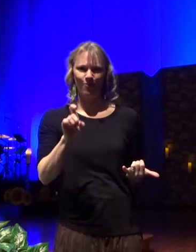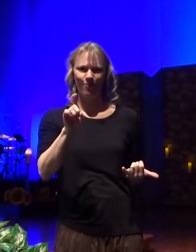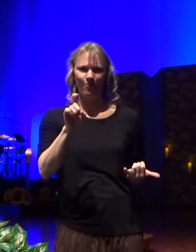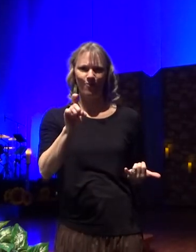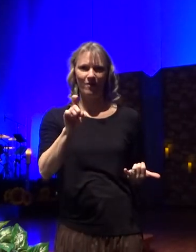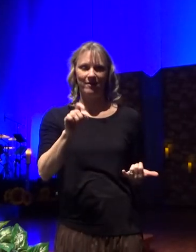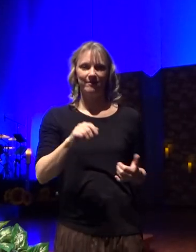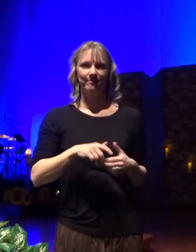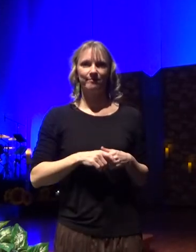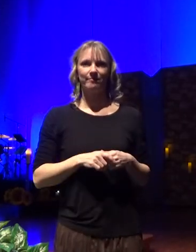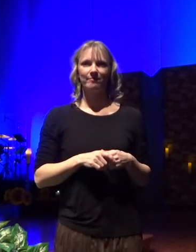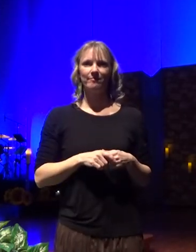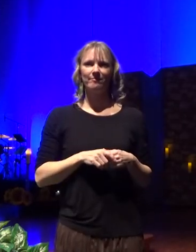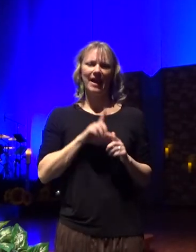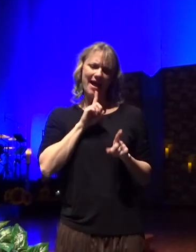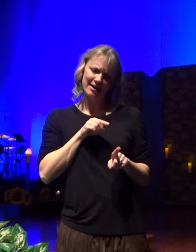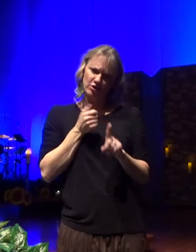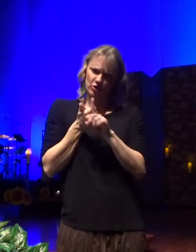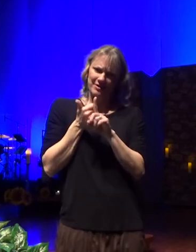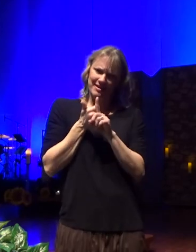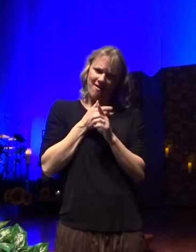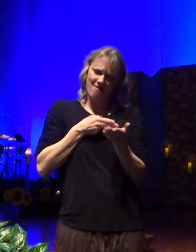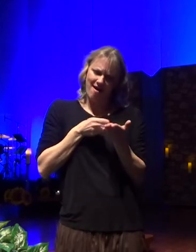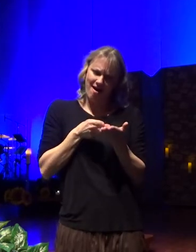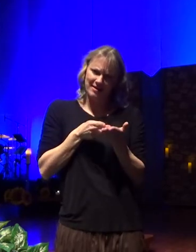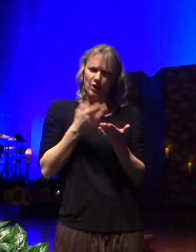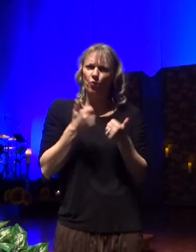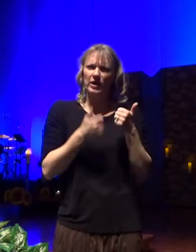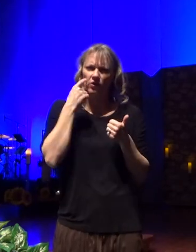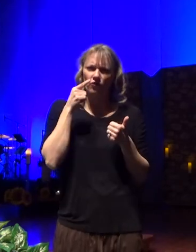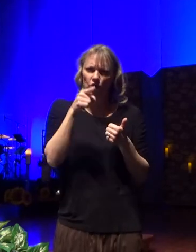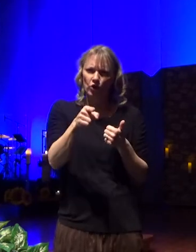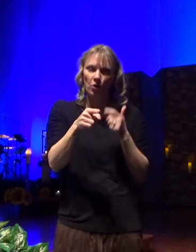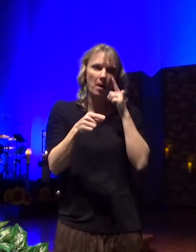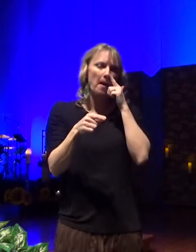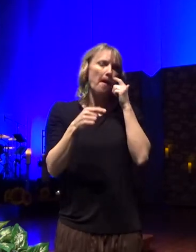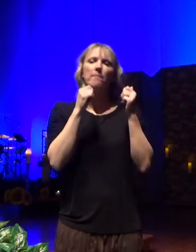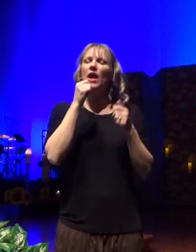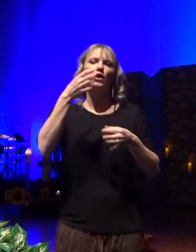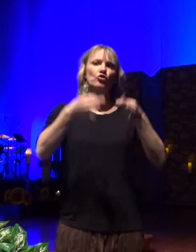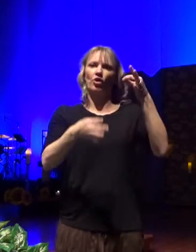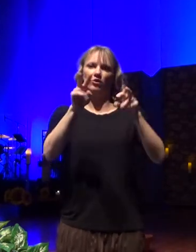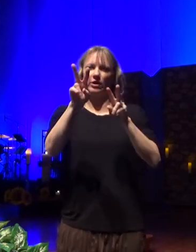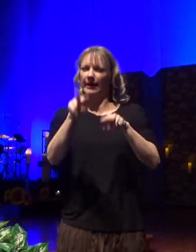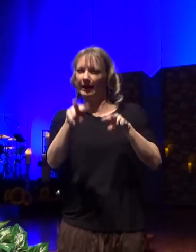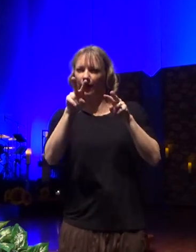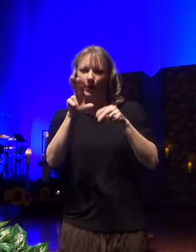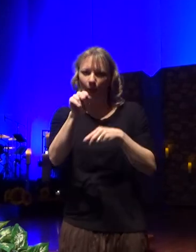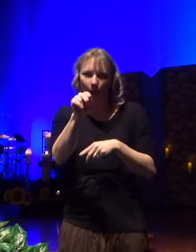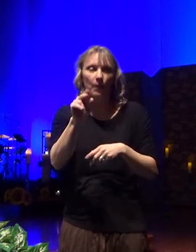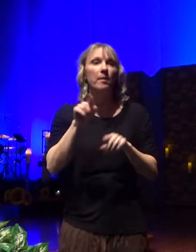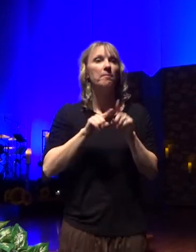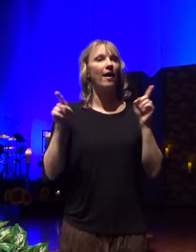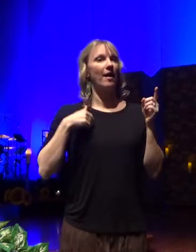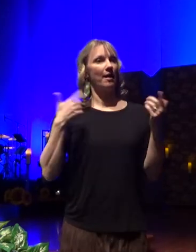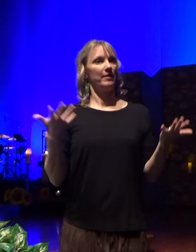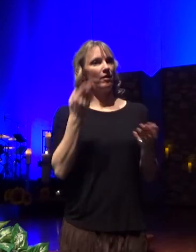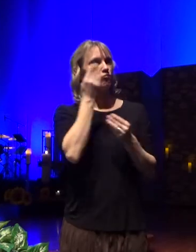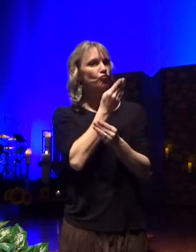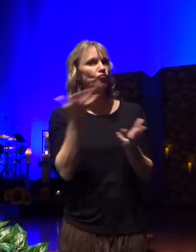you? Right? Answer with yourself honestly. Which is it for you? I'm not here to judge you, but I am here to